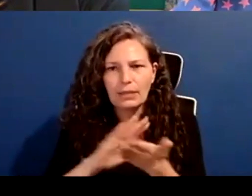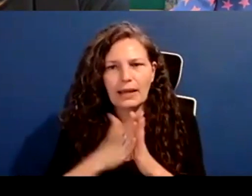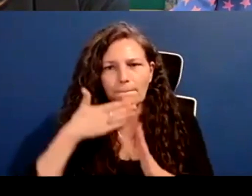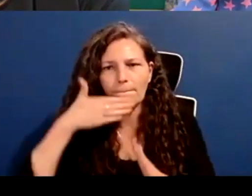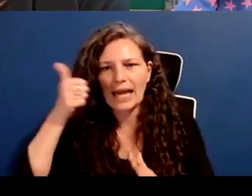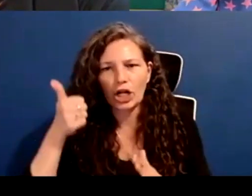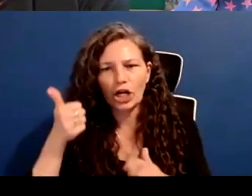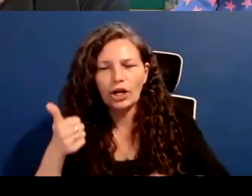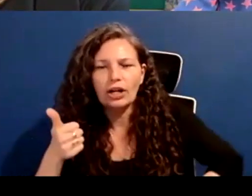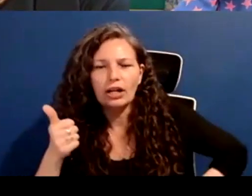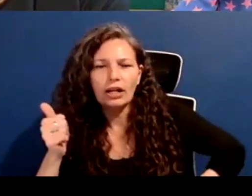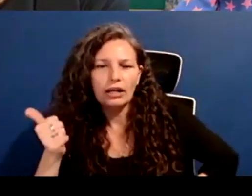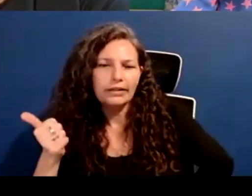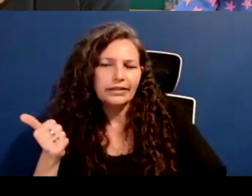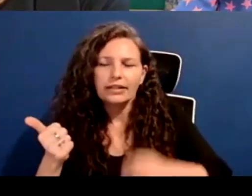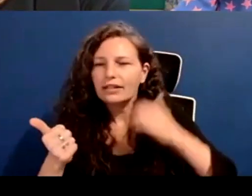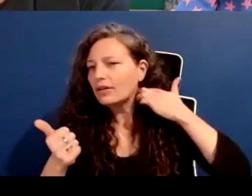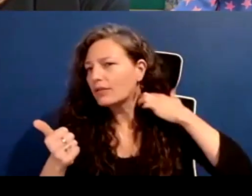use to really